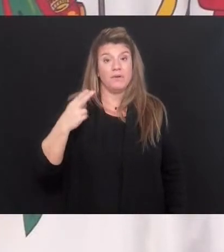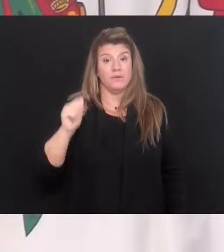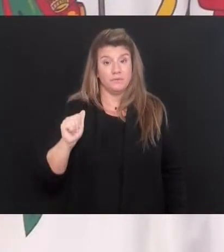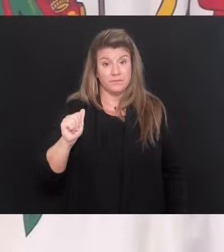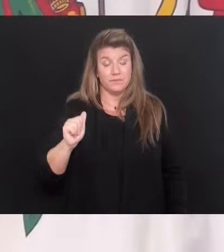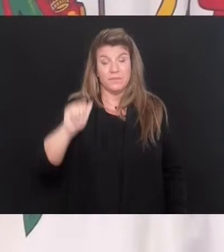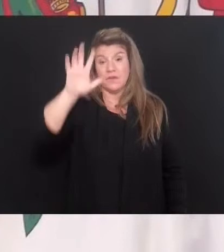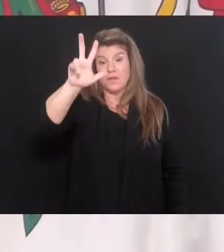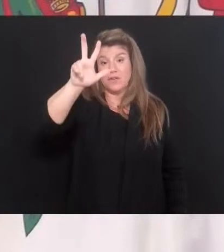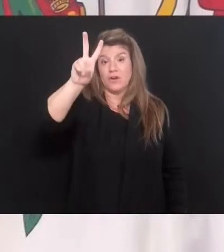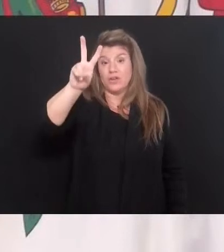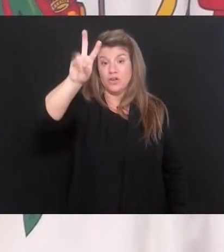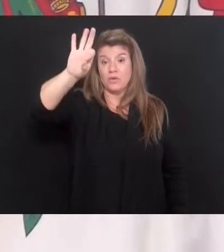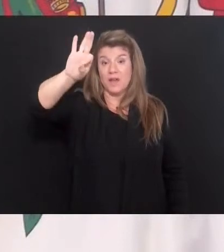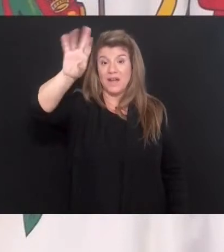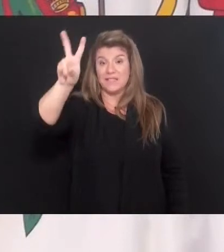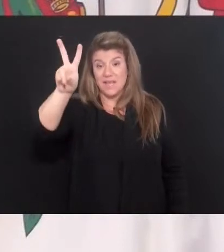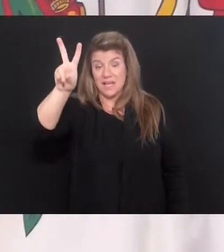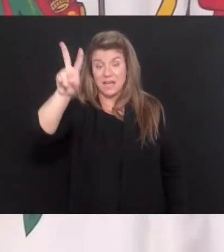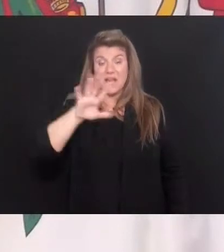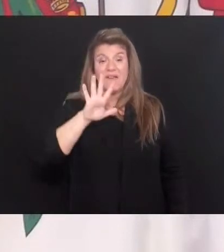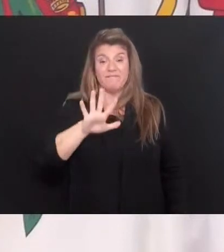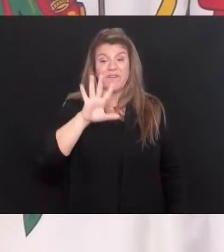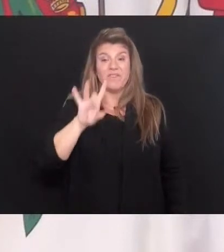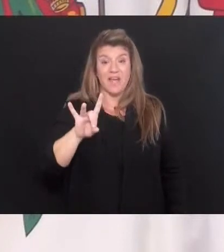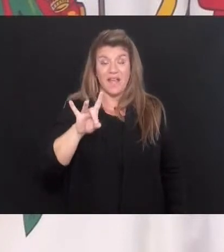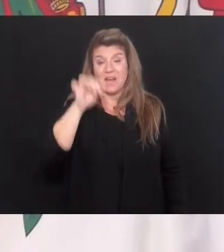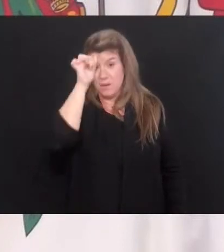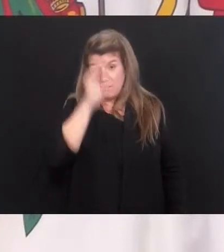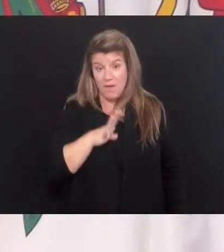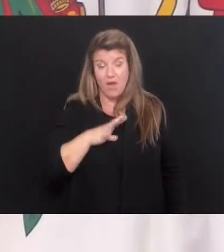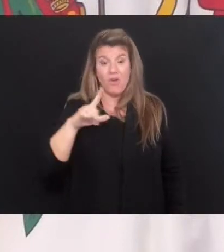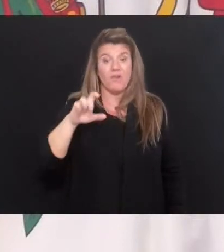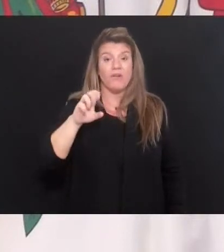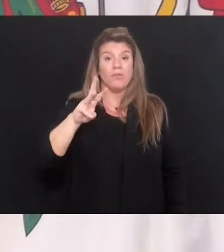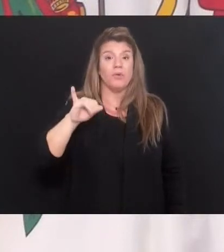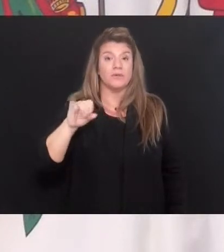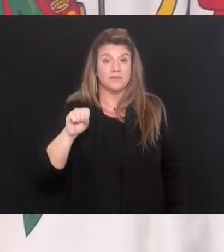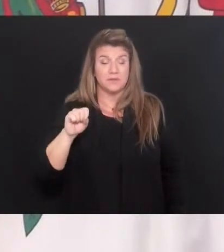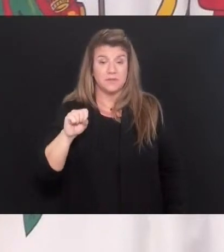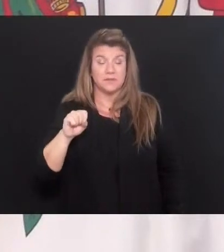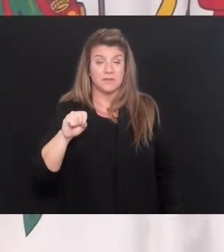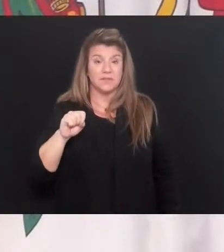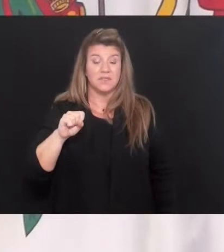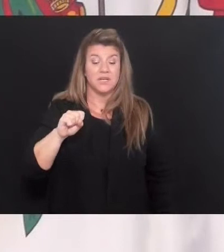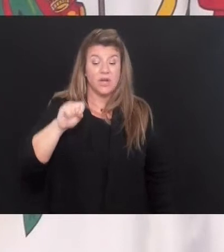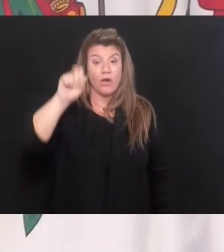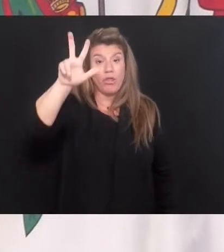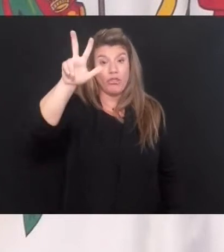The 3,292nd death, a 58-year-old male from Lewis County. The